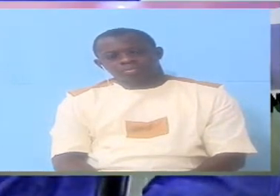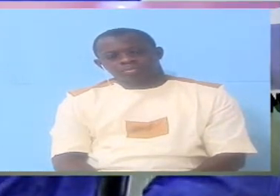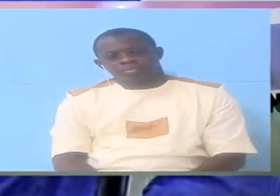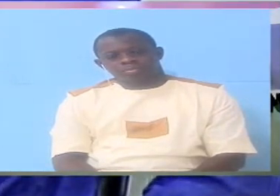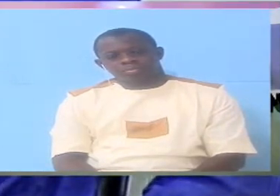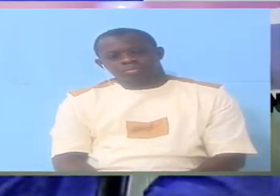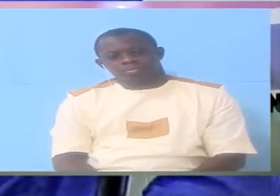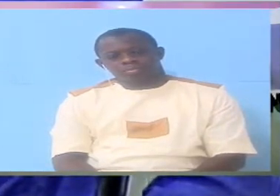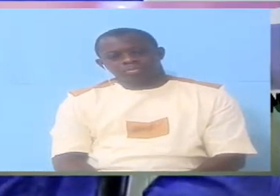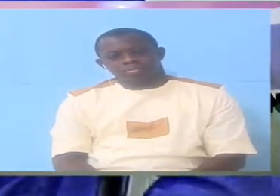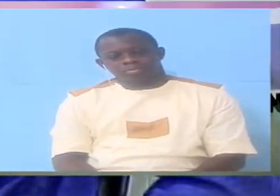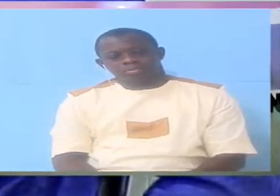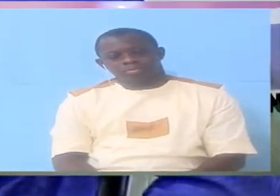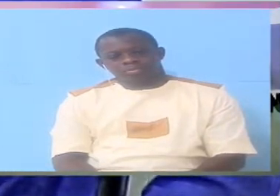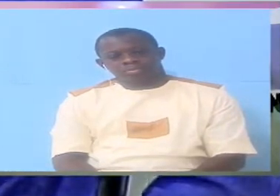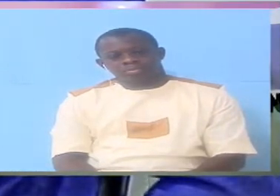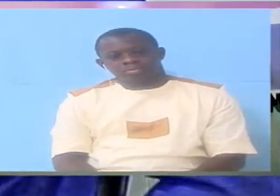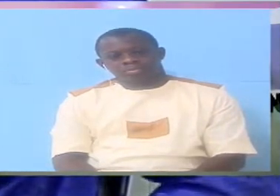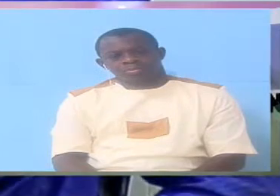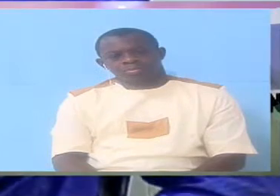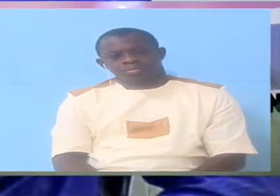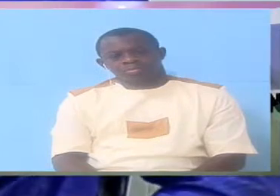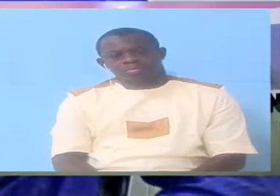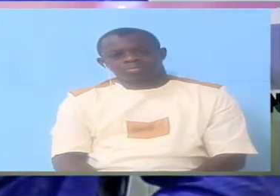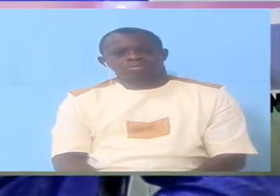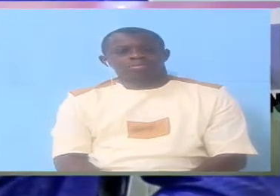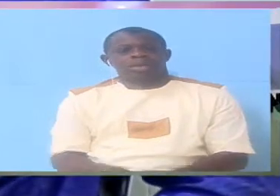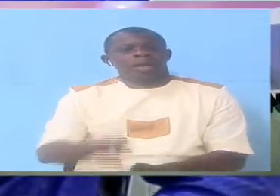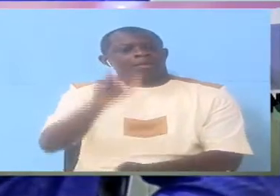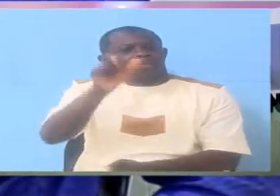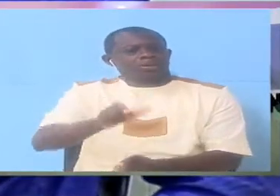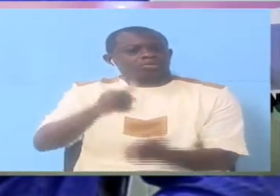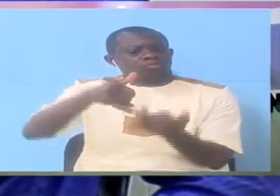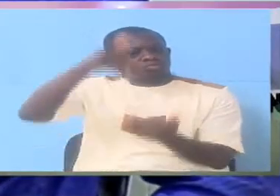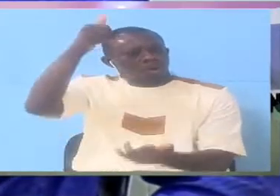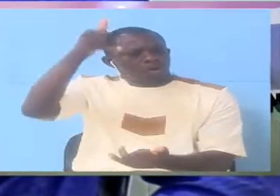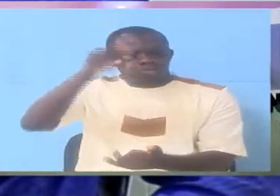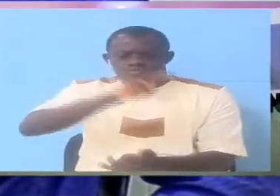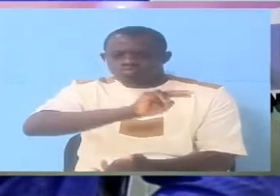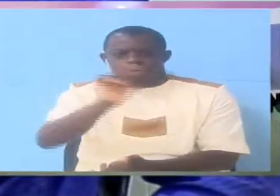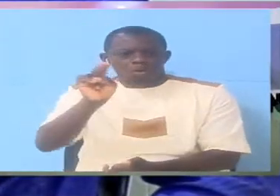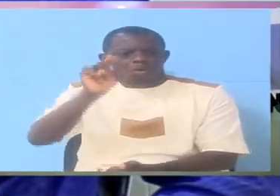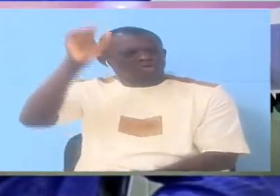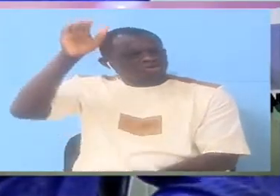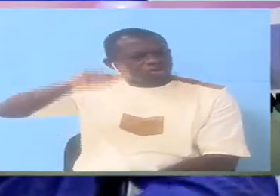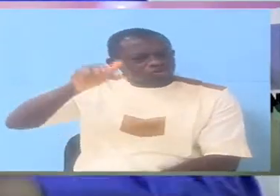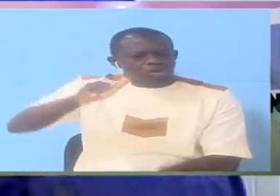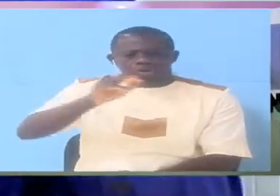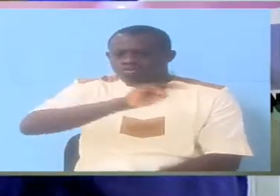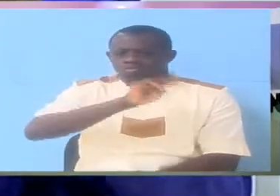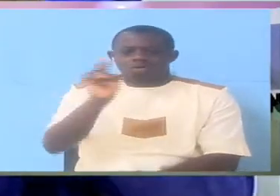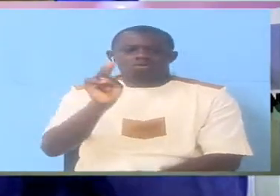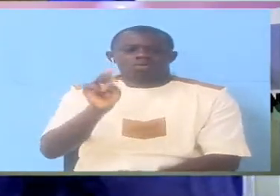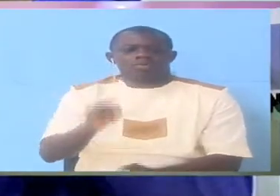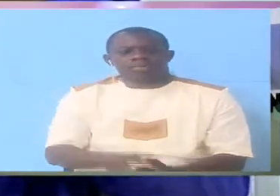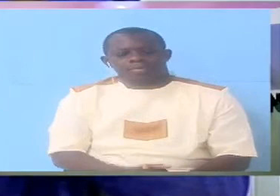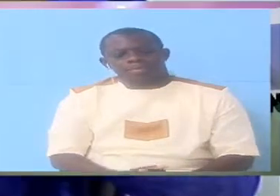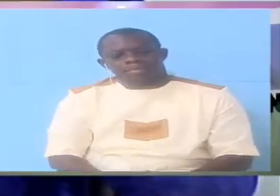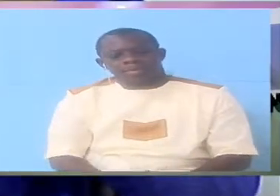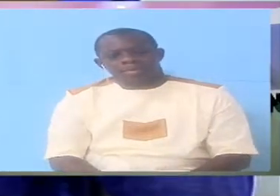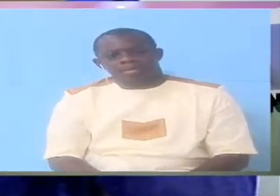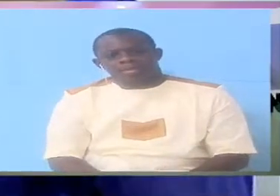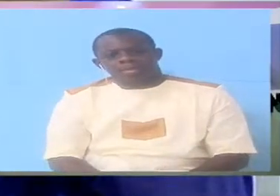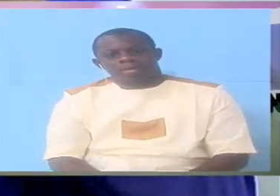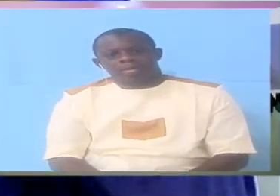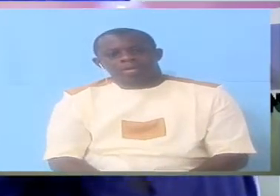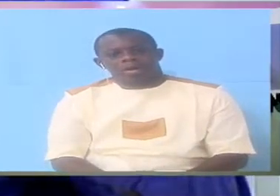ke among wo jamfa ba ka man suriya fana. It's not that very tall, neither is it that short. But koy mun